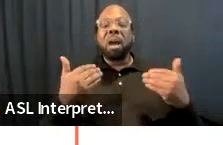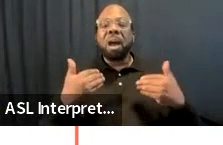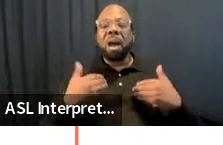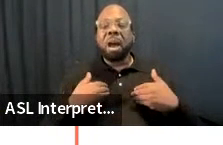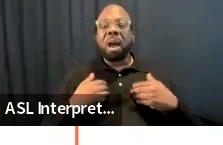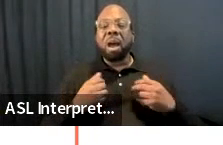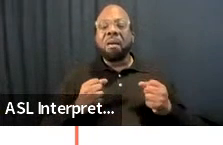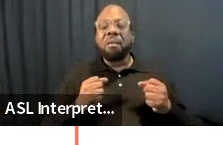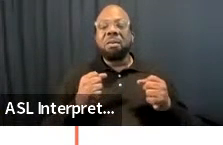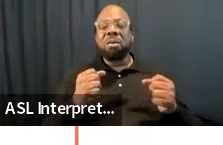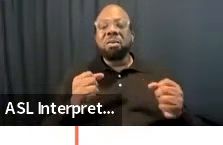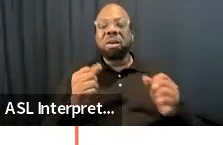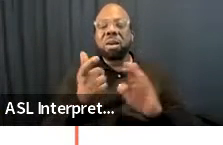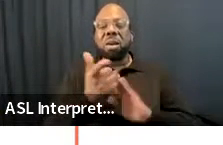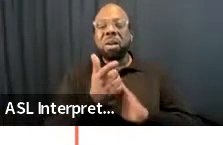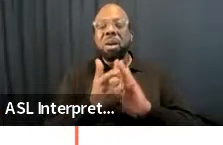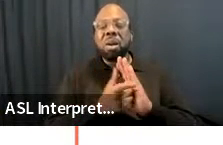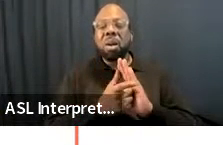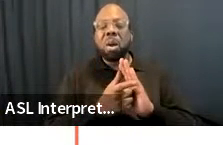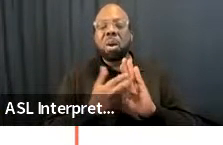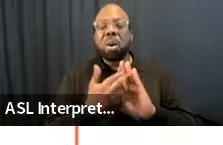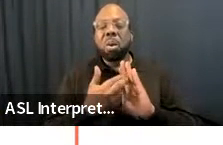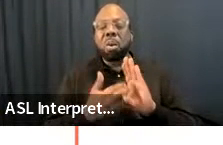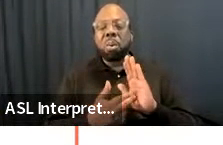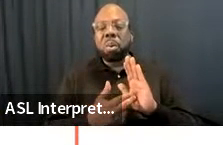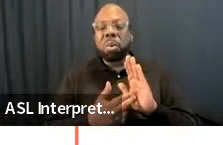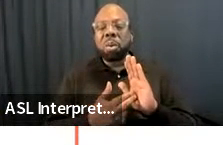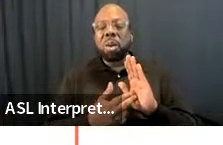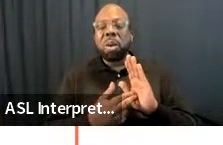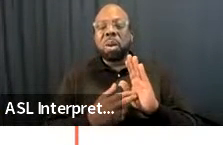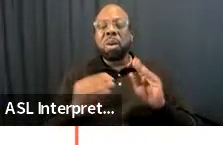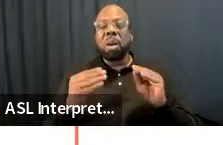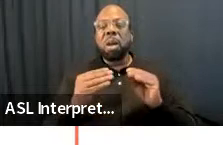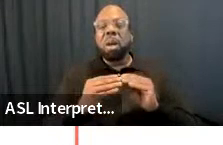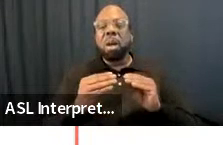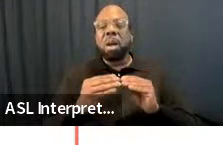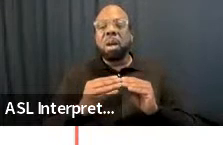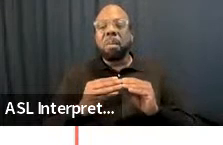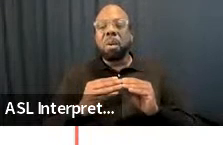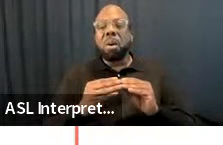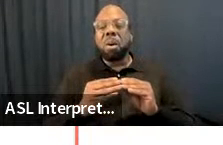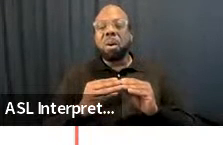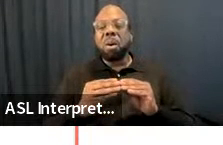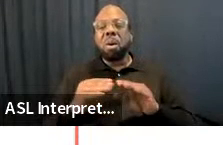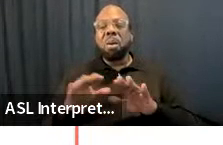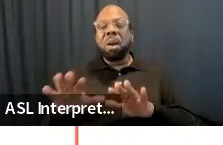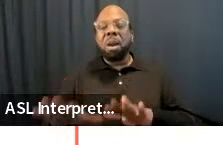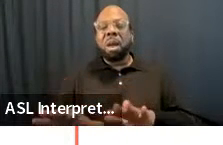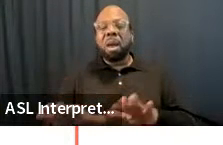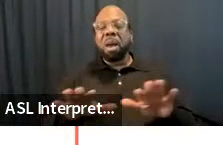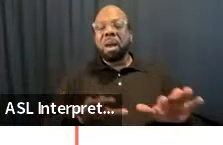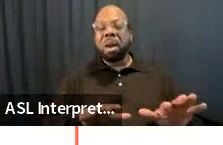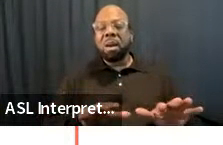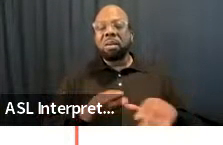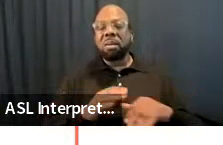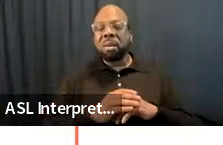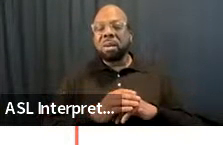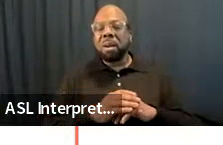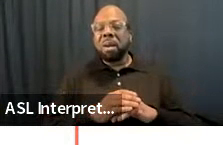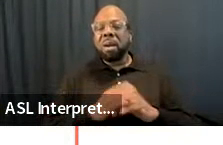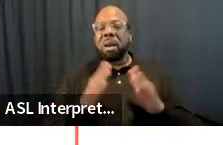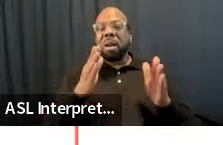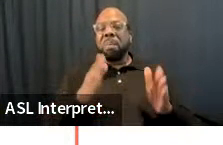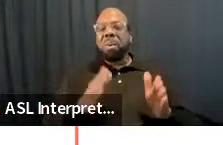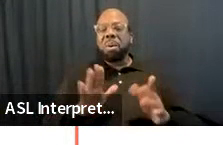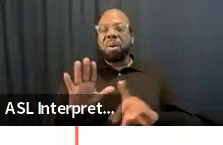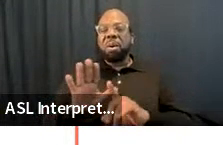vibrant corridors. But you mentioned that these rules would be more relaxed in an auto-oriented area. In this person's